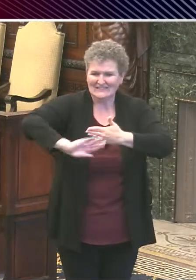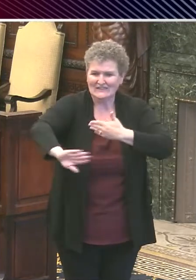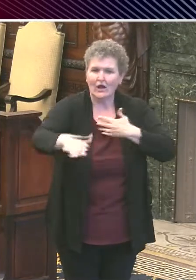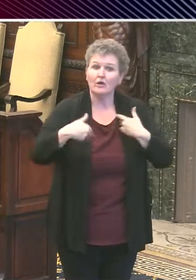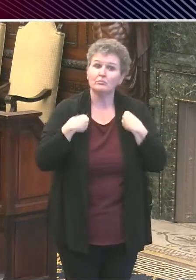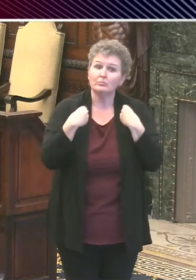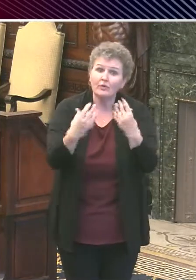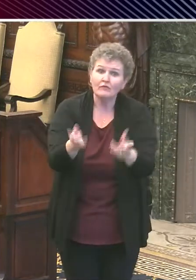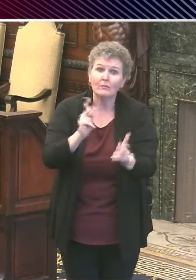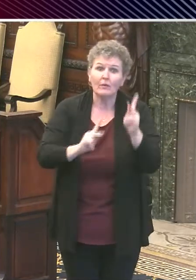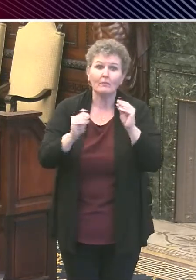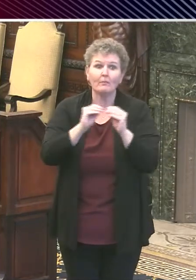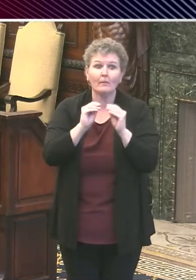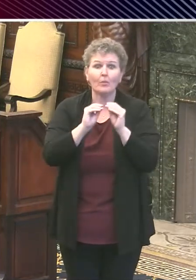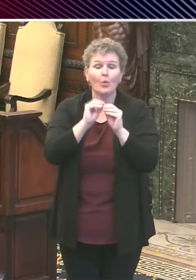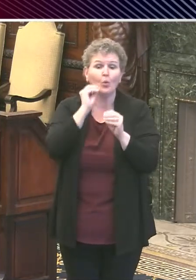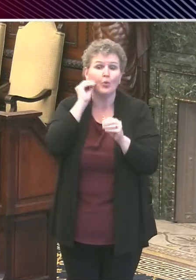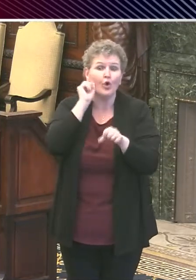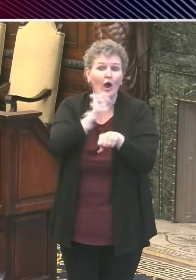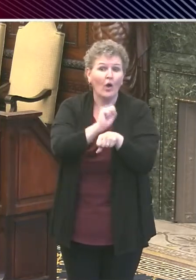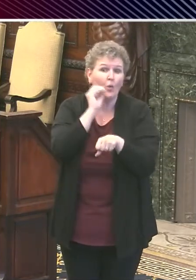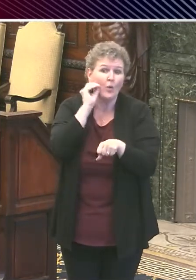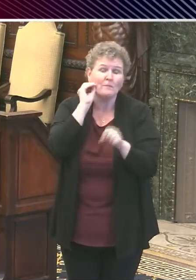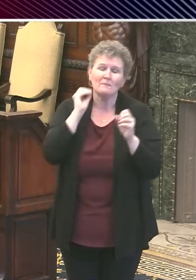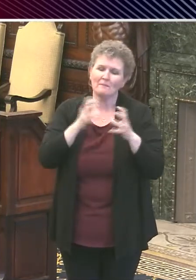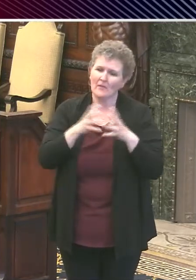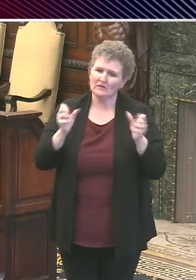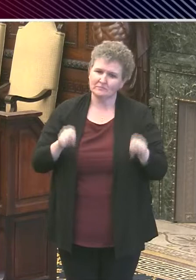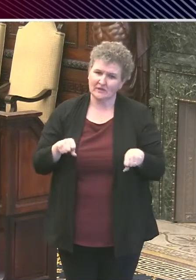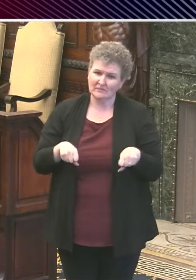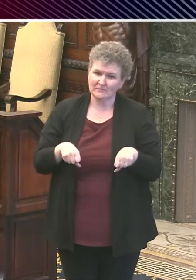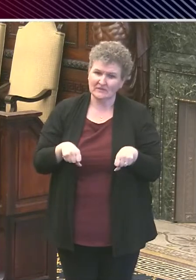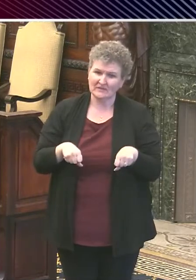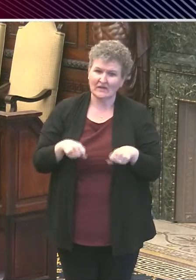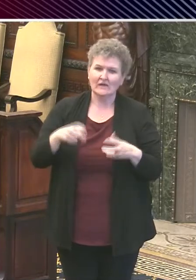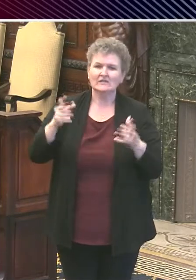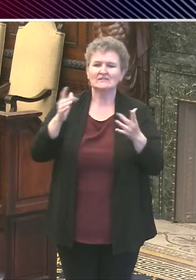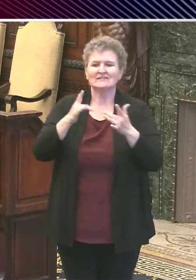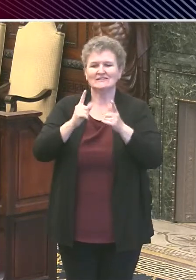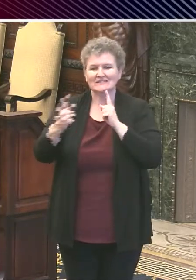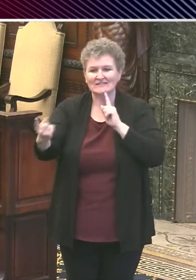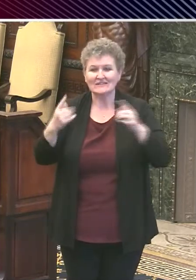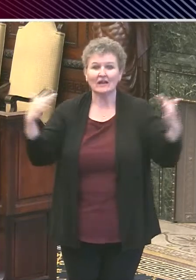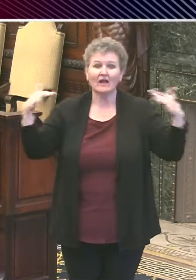work from home if they can, and that people avoid social events. We know that a lot of the spread around the